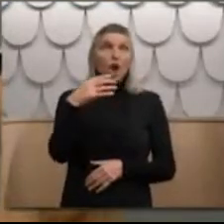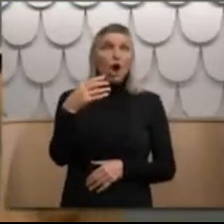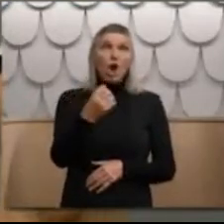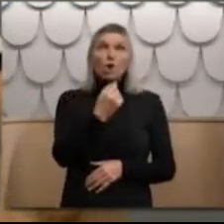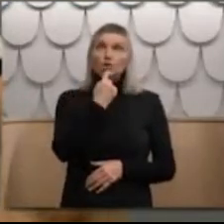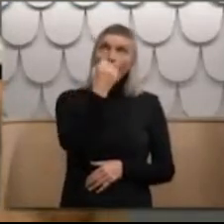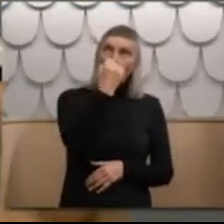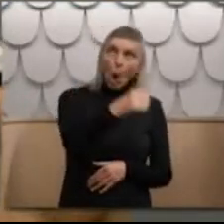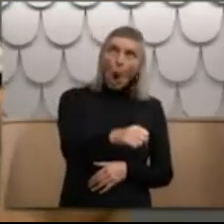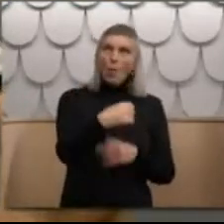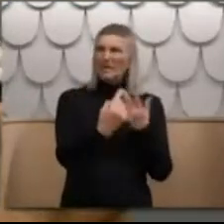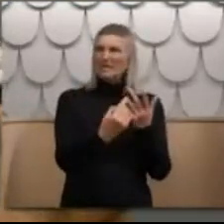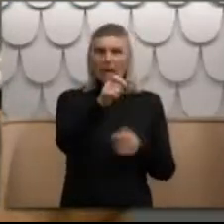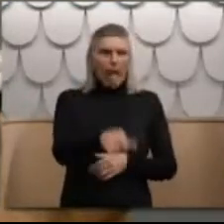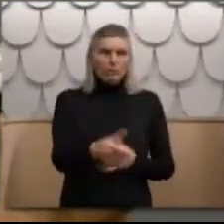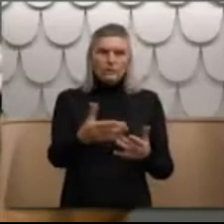And he kicks me and...